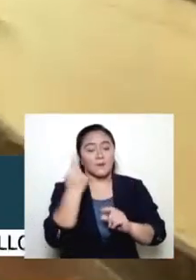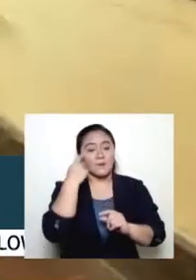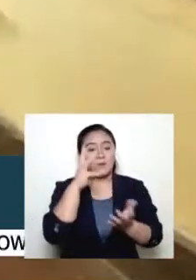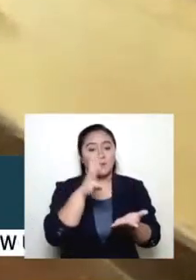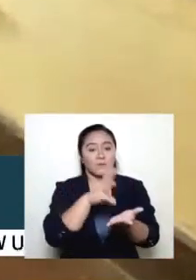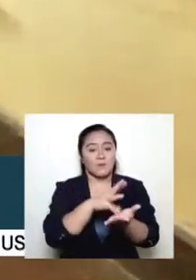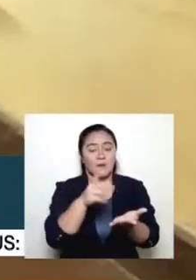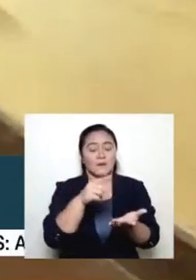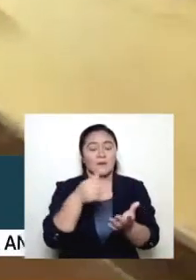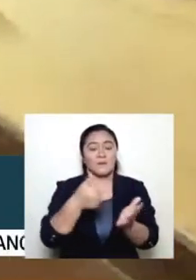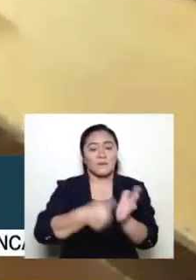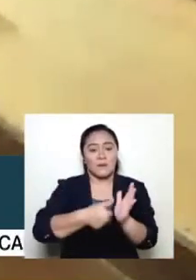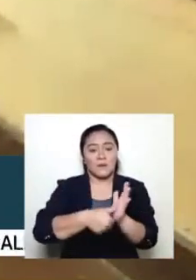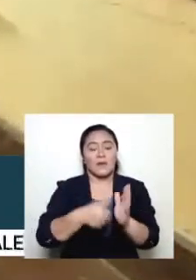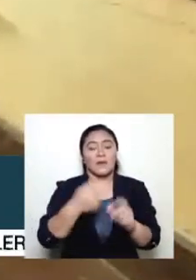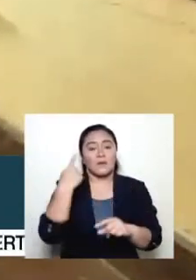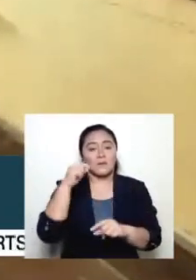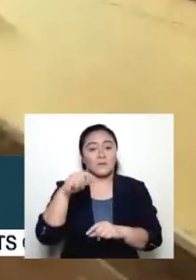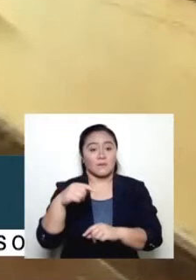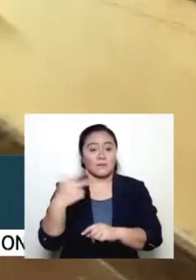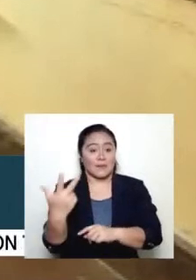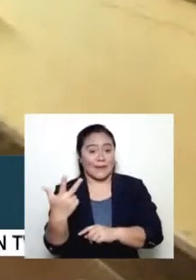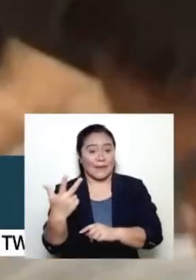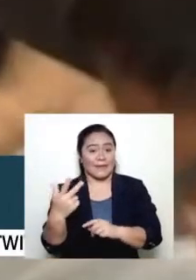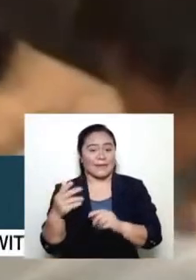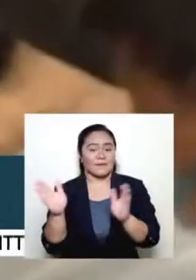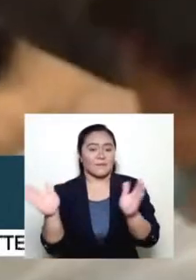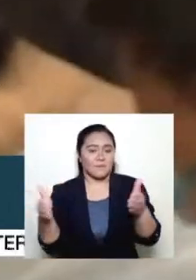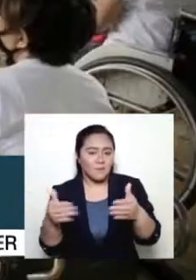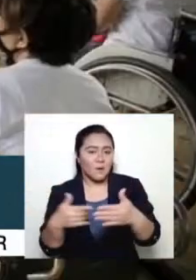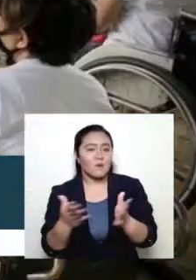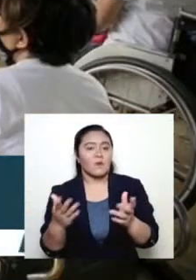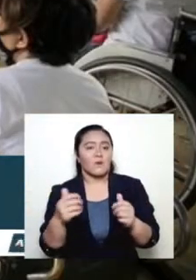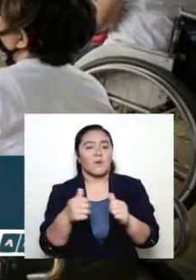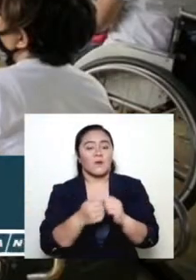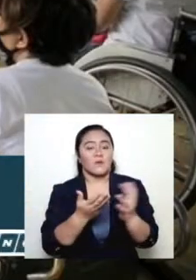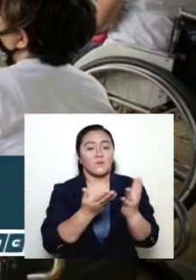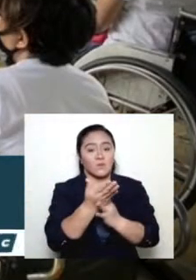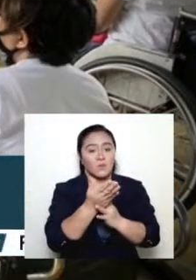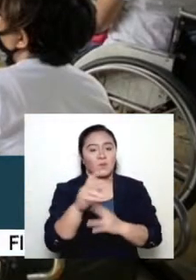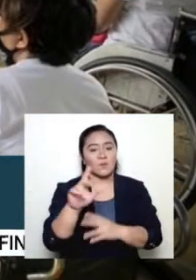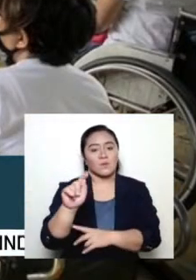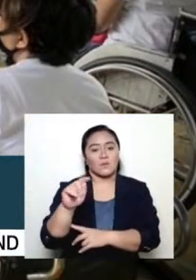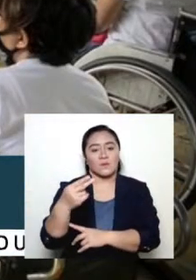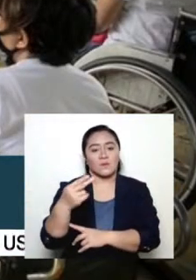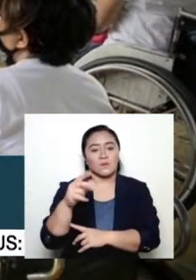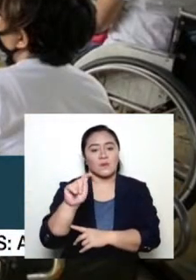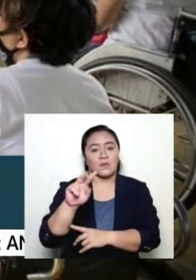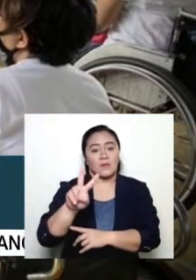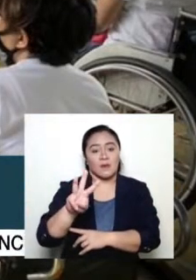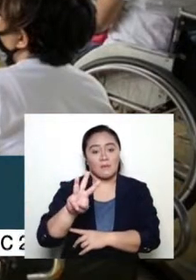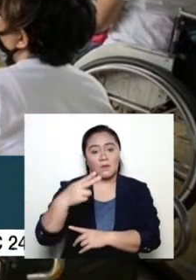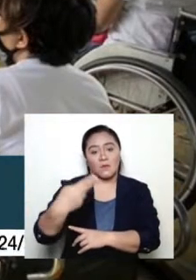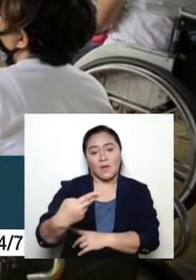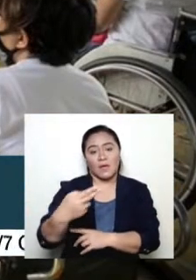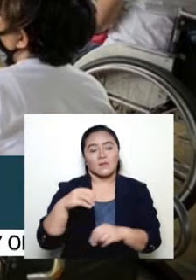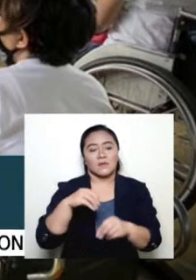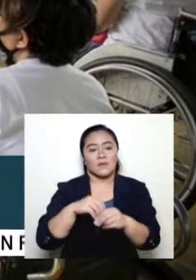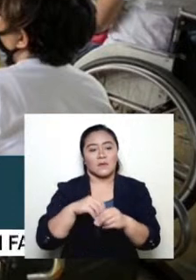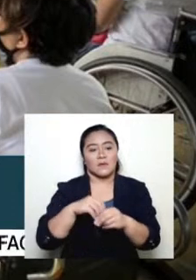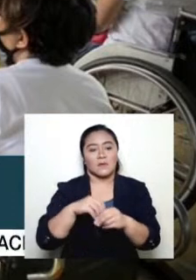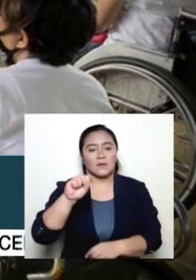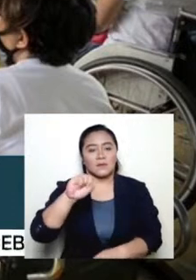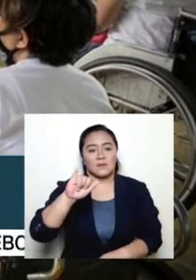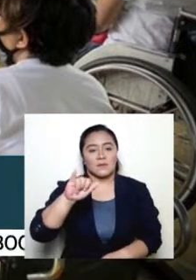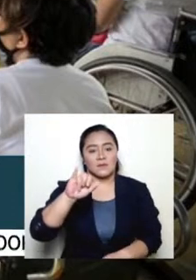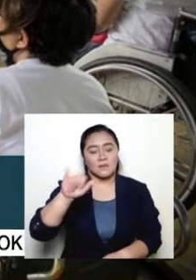coming election. The three sites include Tahanang Walang Hagdan in Cainta, Rizal, Hospicio de San Jose in Manila, and the National